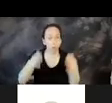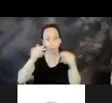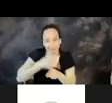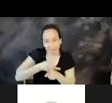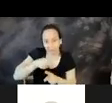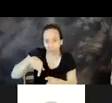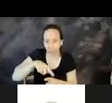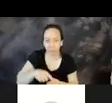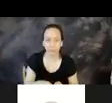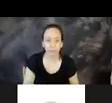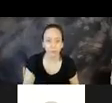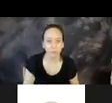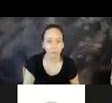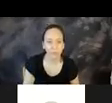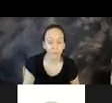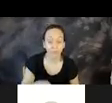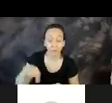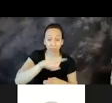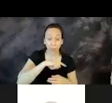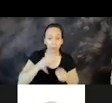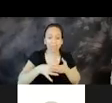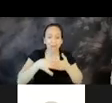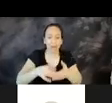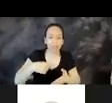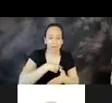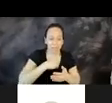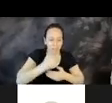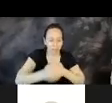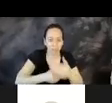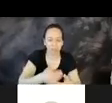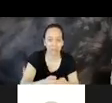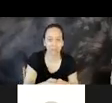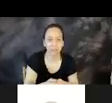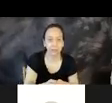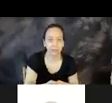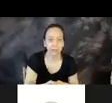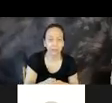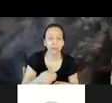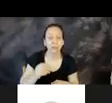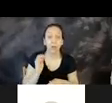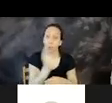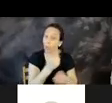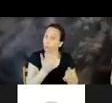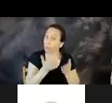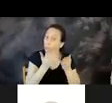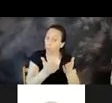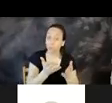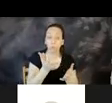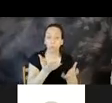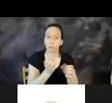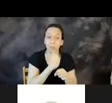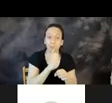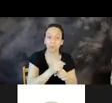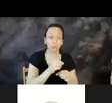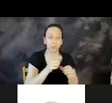used to guide implementation. I do just want to note our next steps will include ensuring that all proposed locations are suitable for a fare vending machine